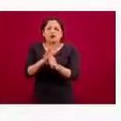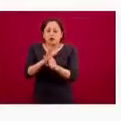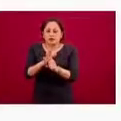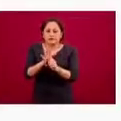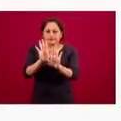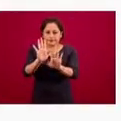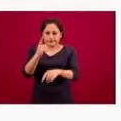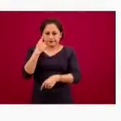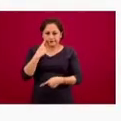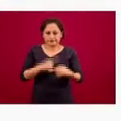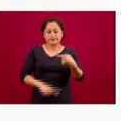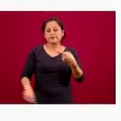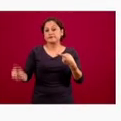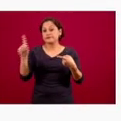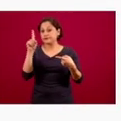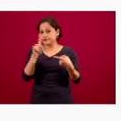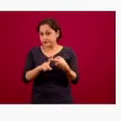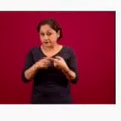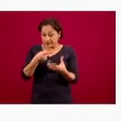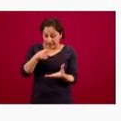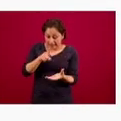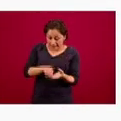now.